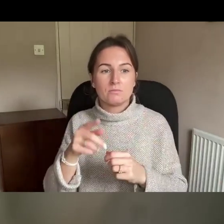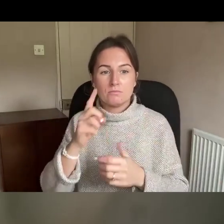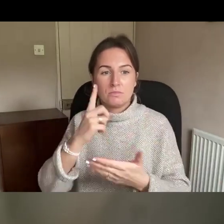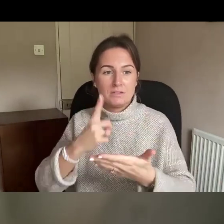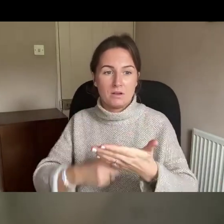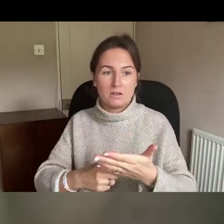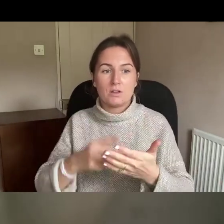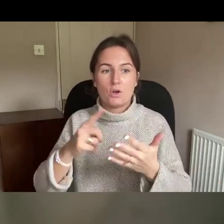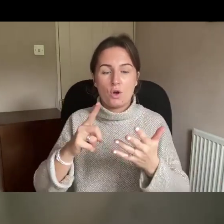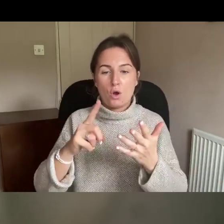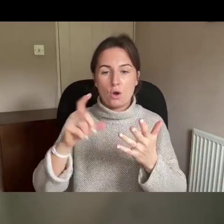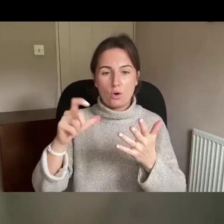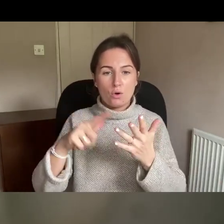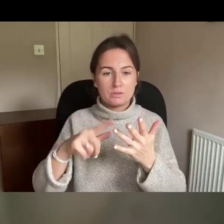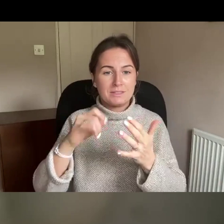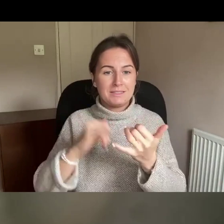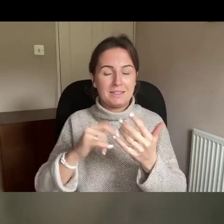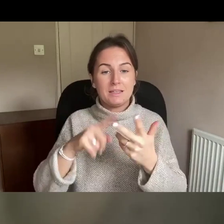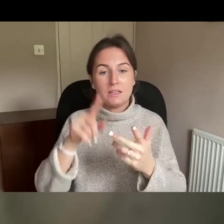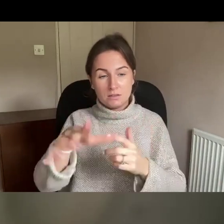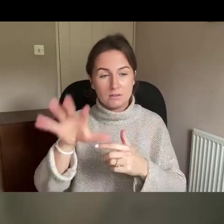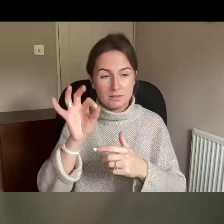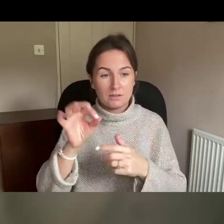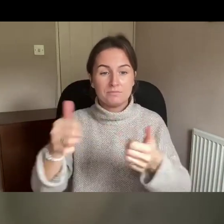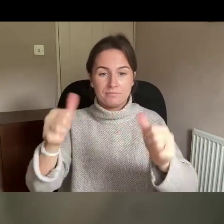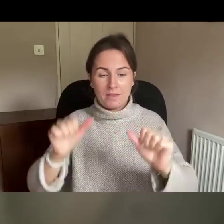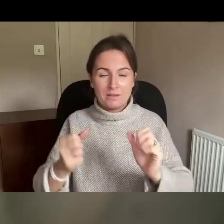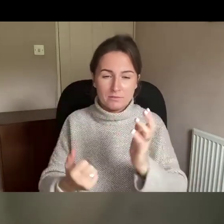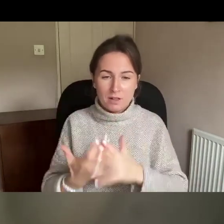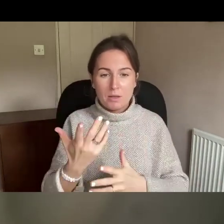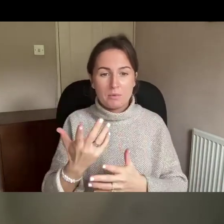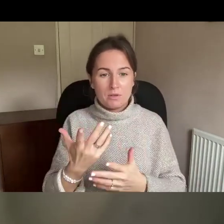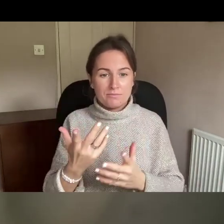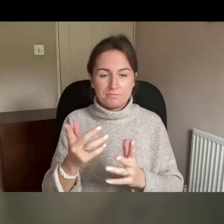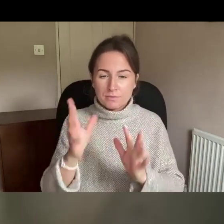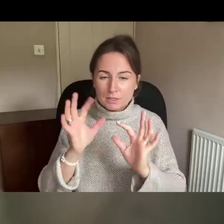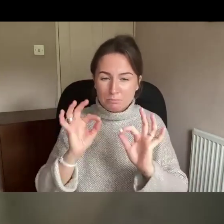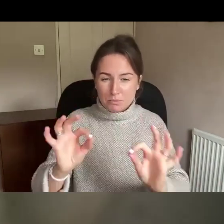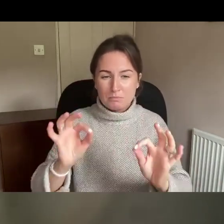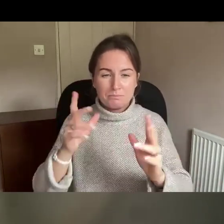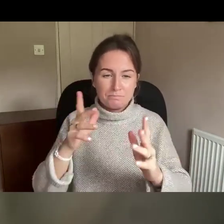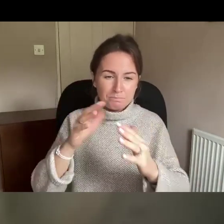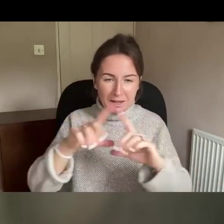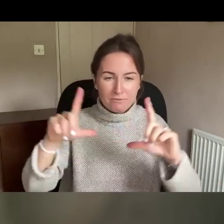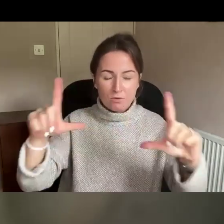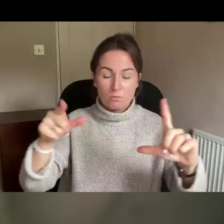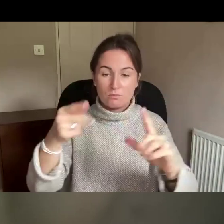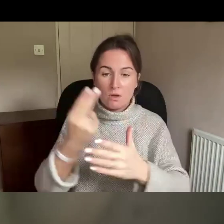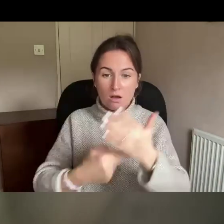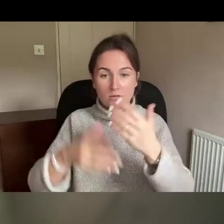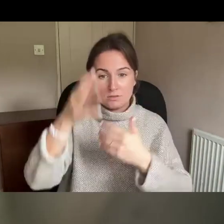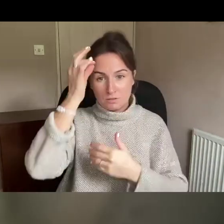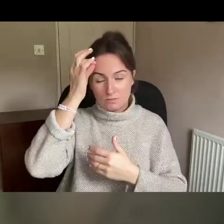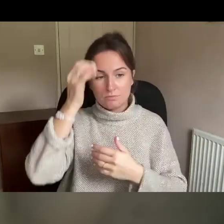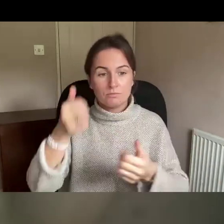partner. And we then started to develop the bespoke platform for the Arts Council. We knew that we wanted to add in our own investment